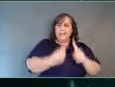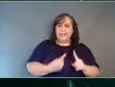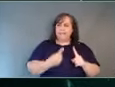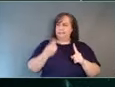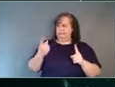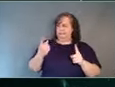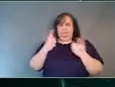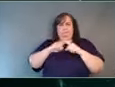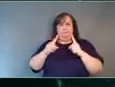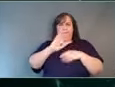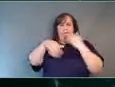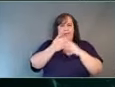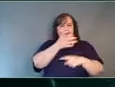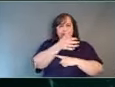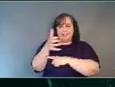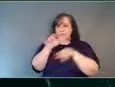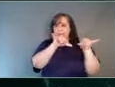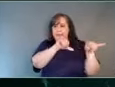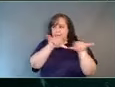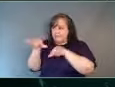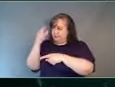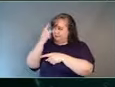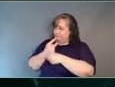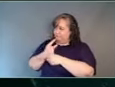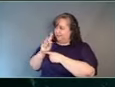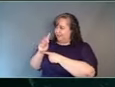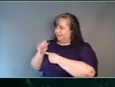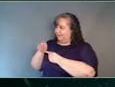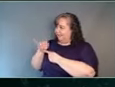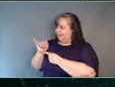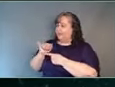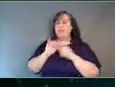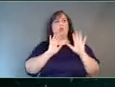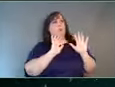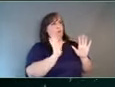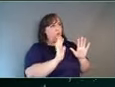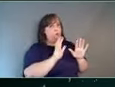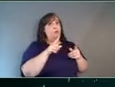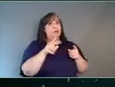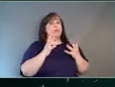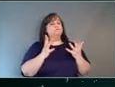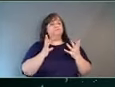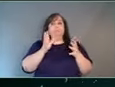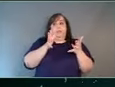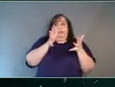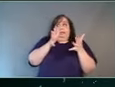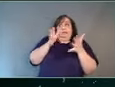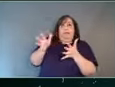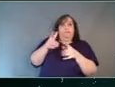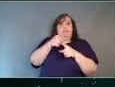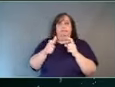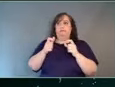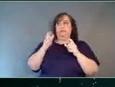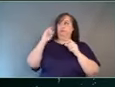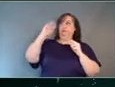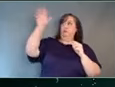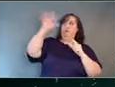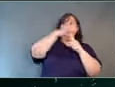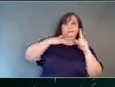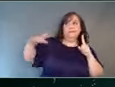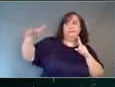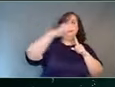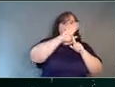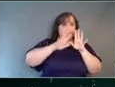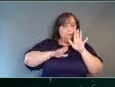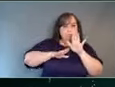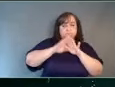are hundreds of thousands of these rocky little worlds. Because asteroids formed at varying distances from the sun, they